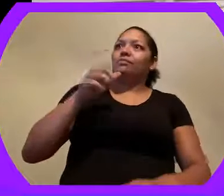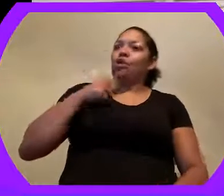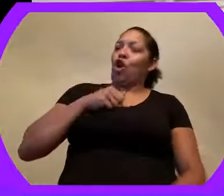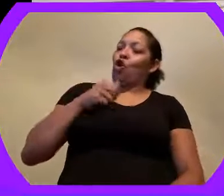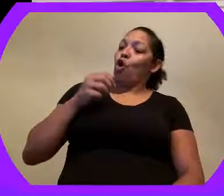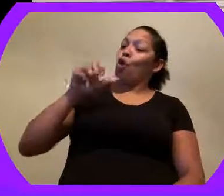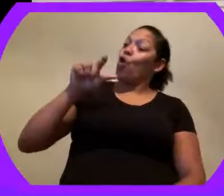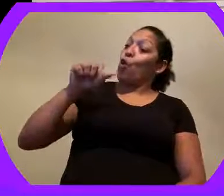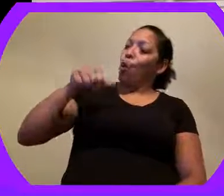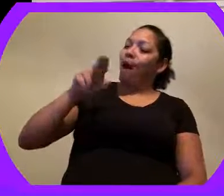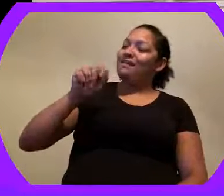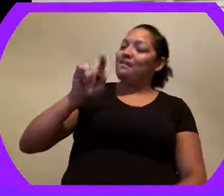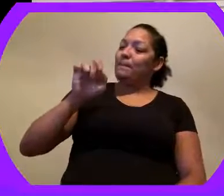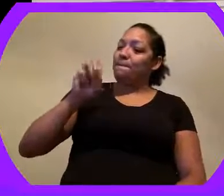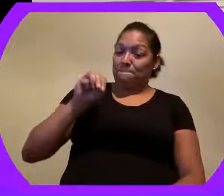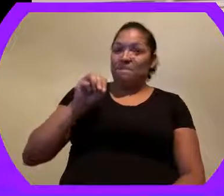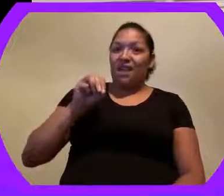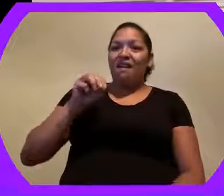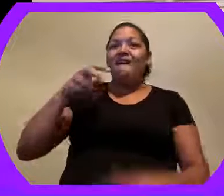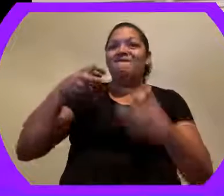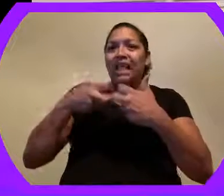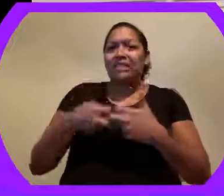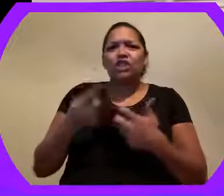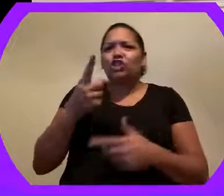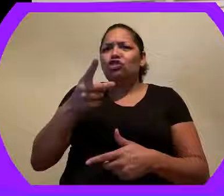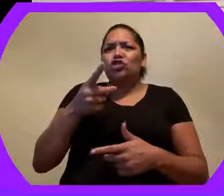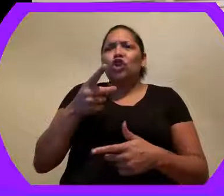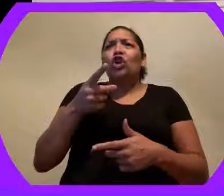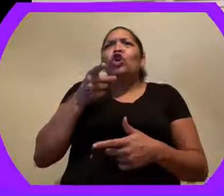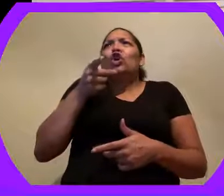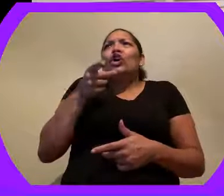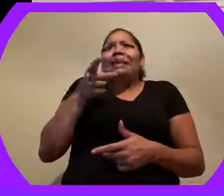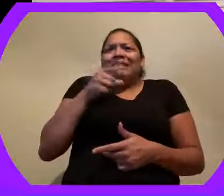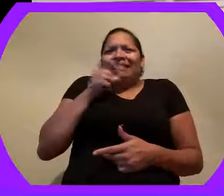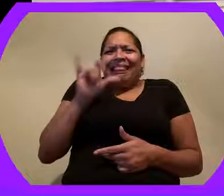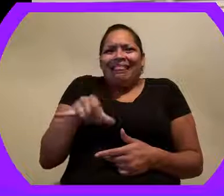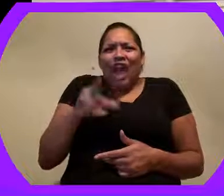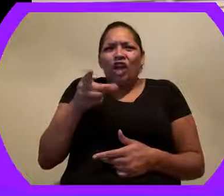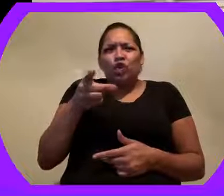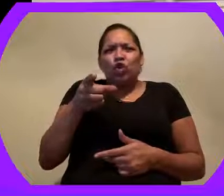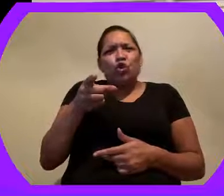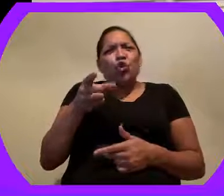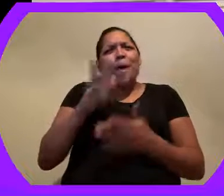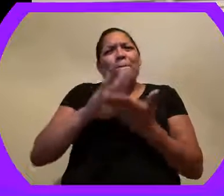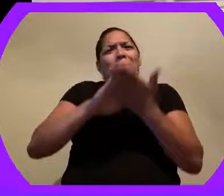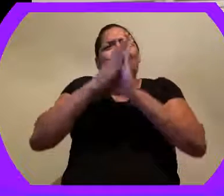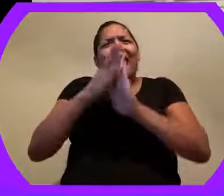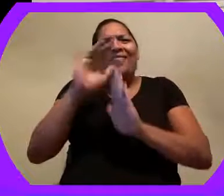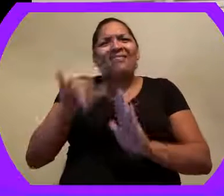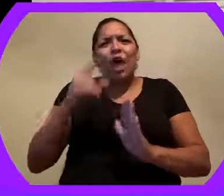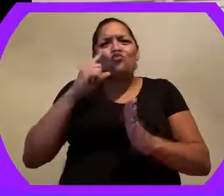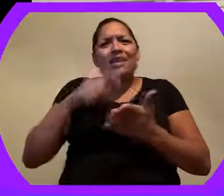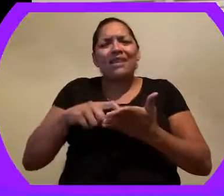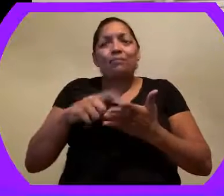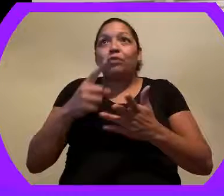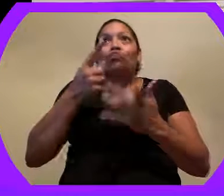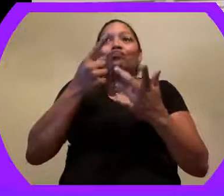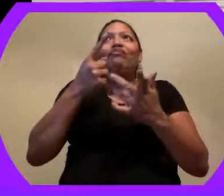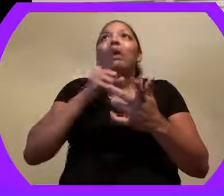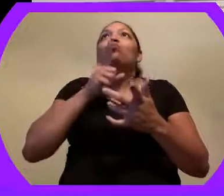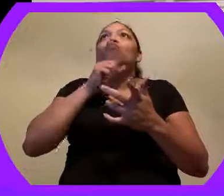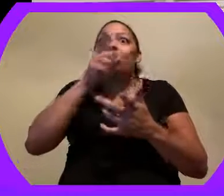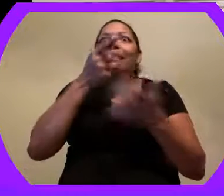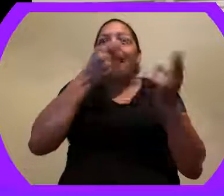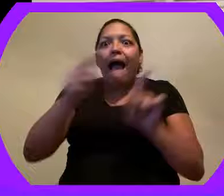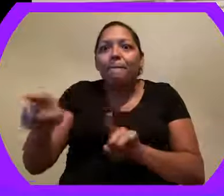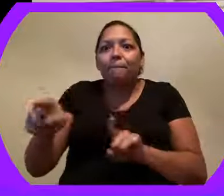of it, and I'm in a layman's version myself, but the more you focus on what you don't want, the more you are likely to bring that into reality, as opposed